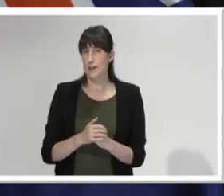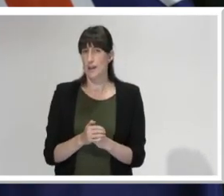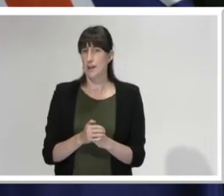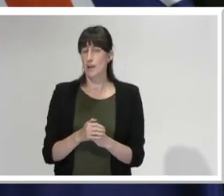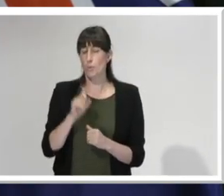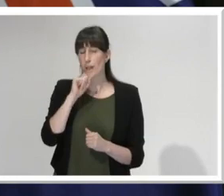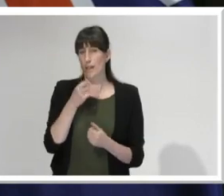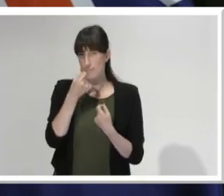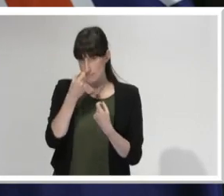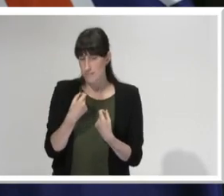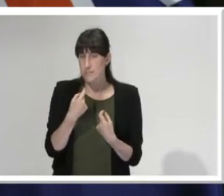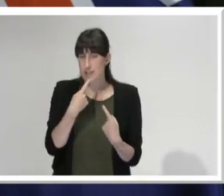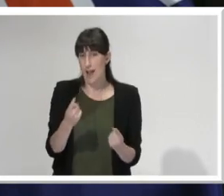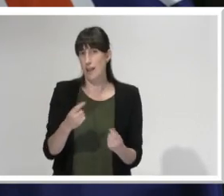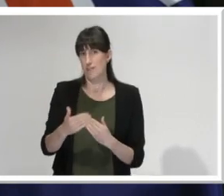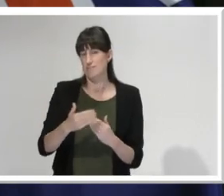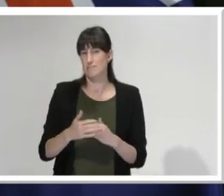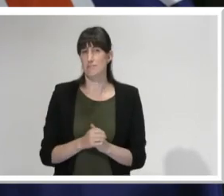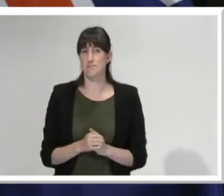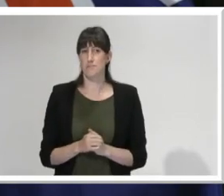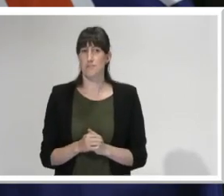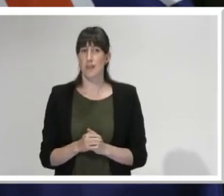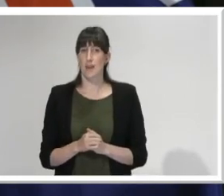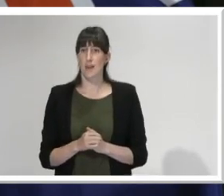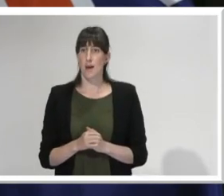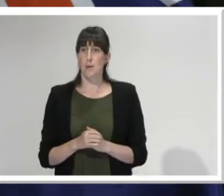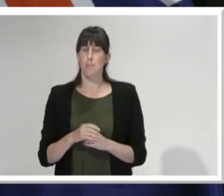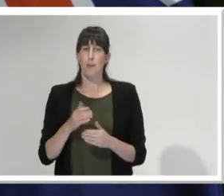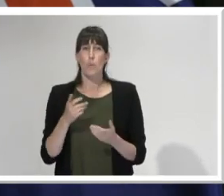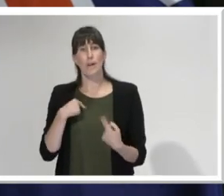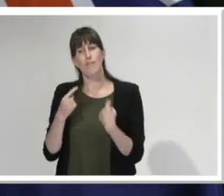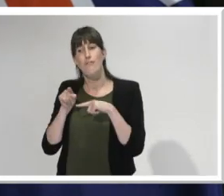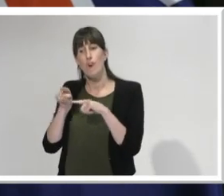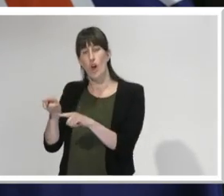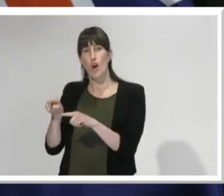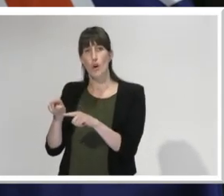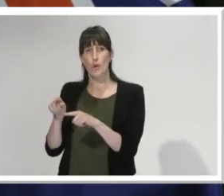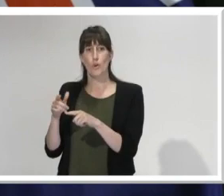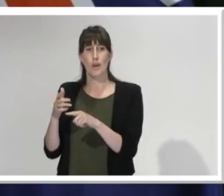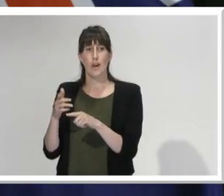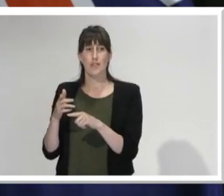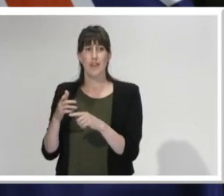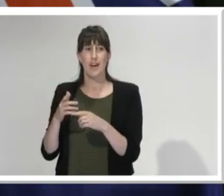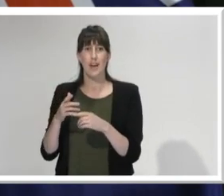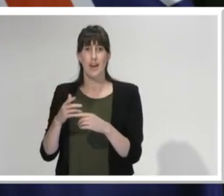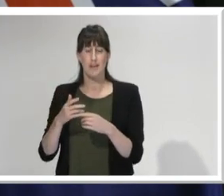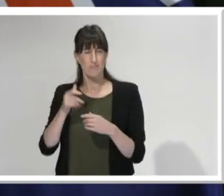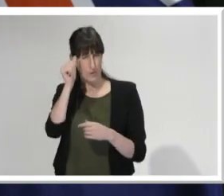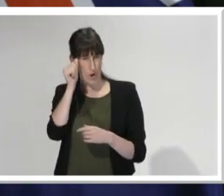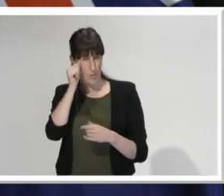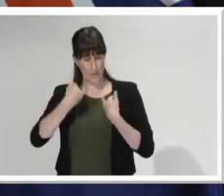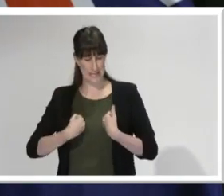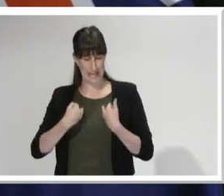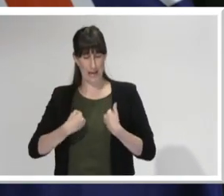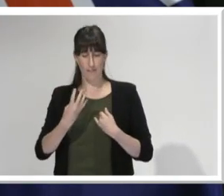But you will have seen what we've tended to use are the cycles of transmission. So one cycle is 2 weeks, 2 cycles is a month. And